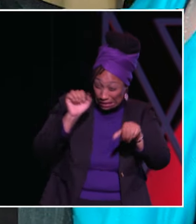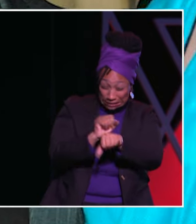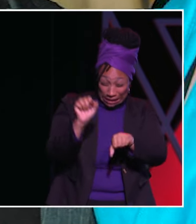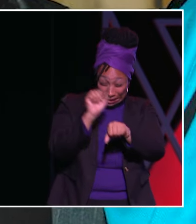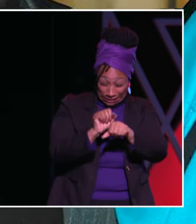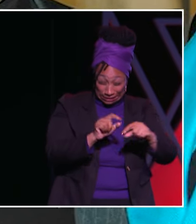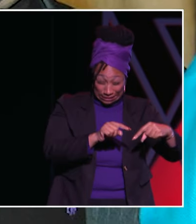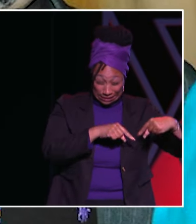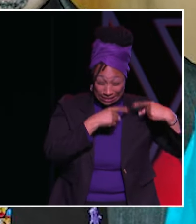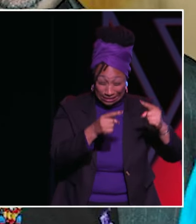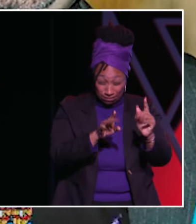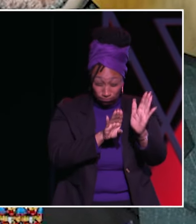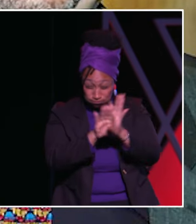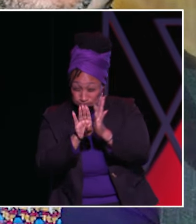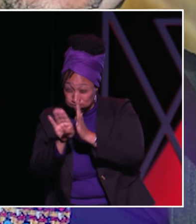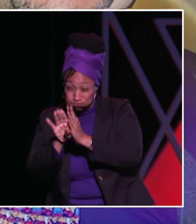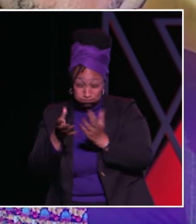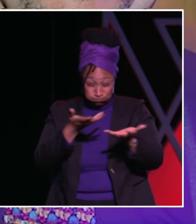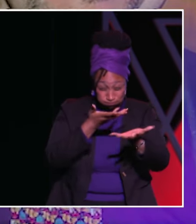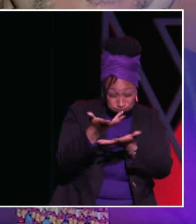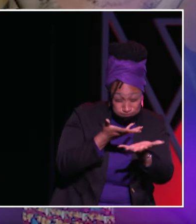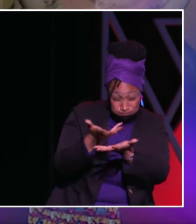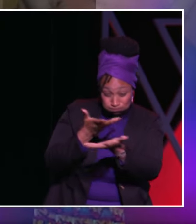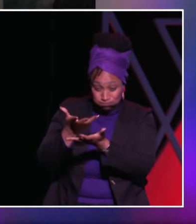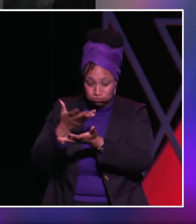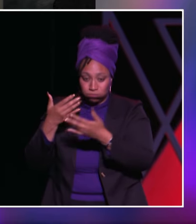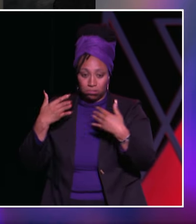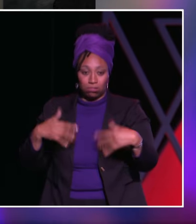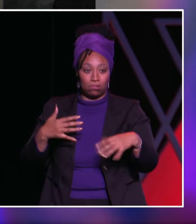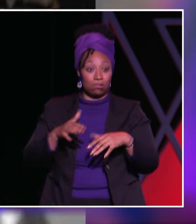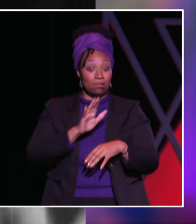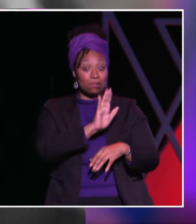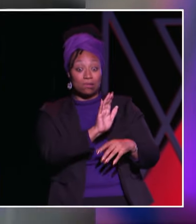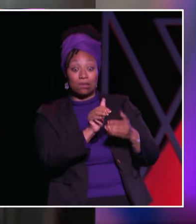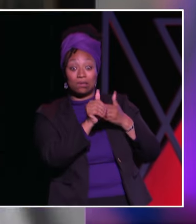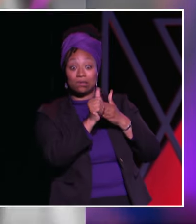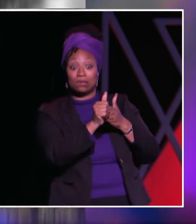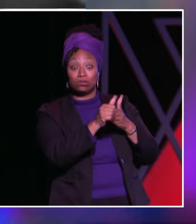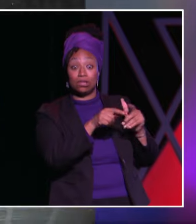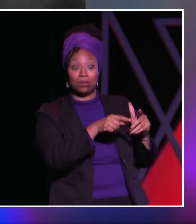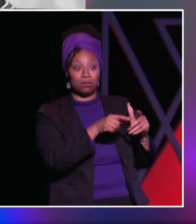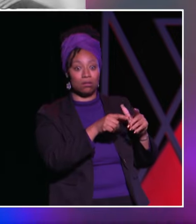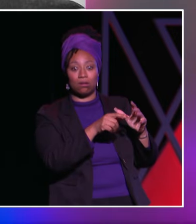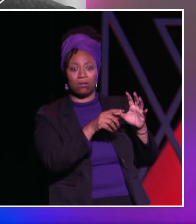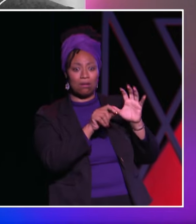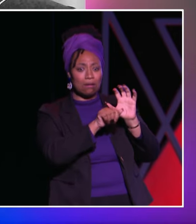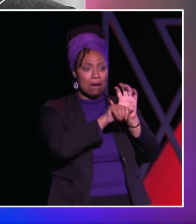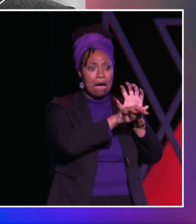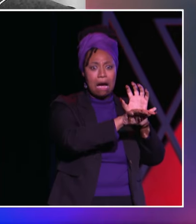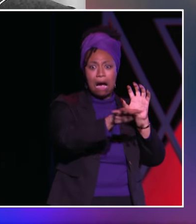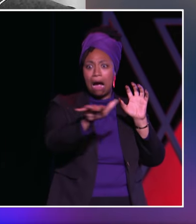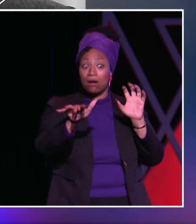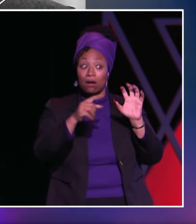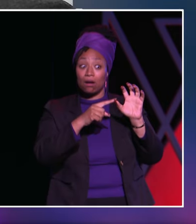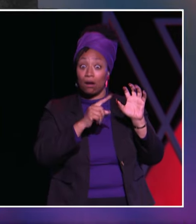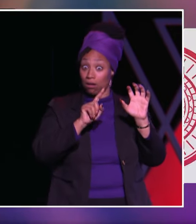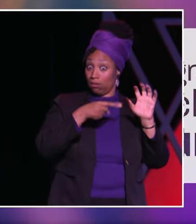leadership have taken her around the world and into the realm of politics, where she served D.C. Mayor